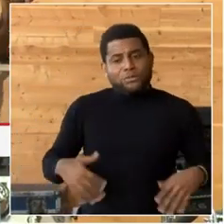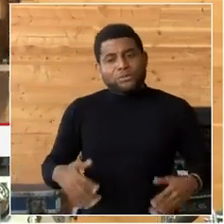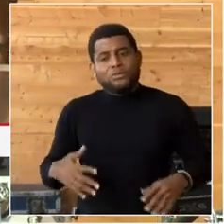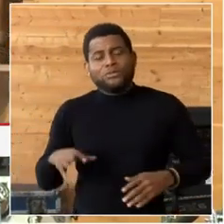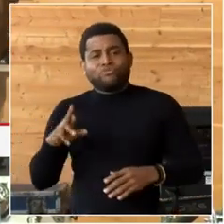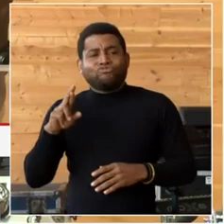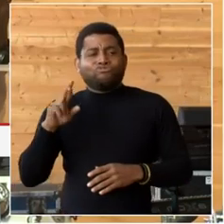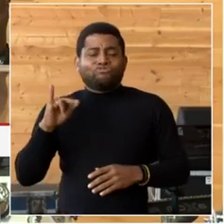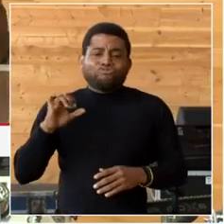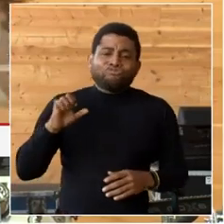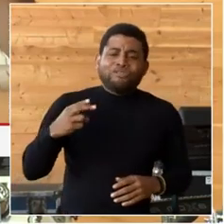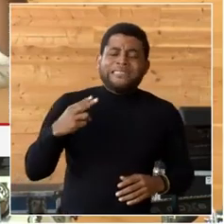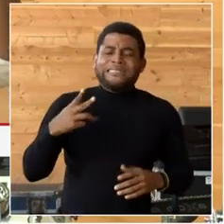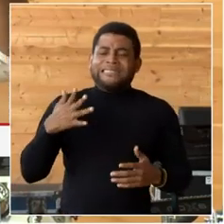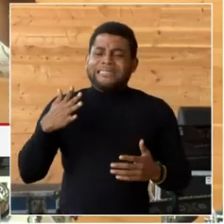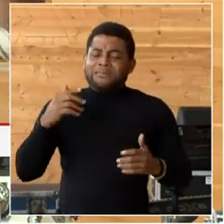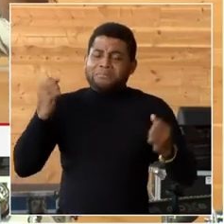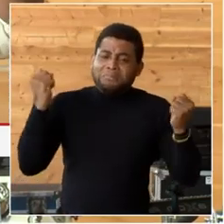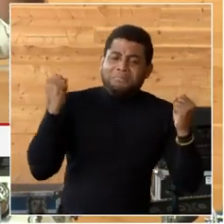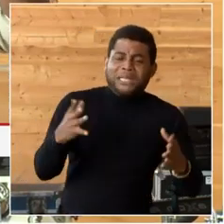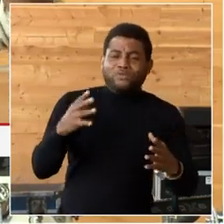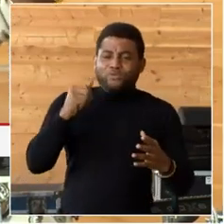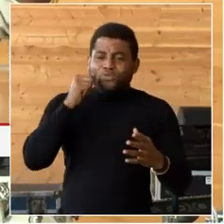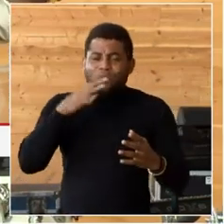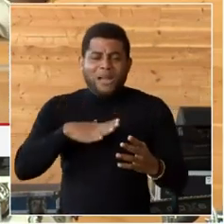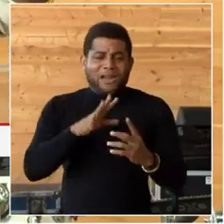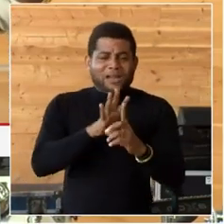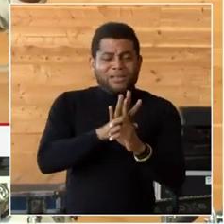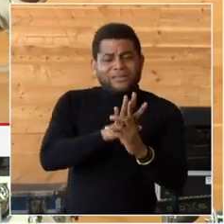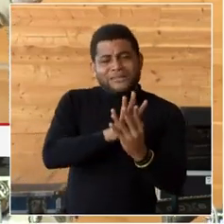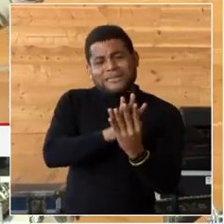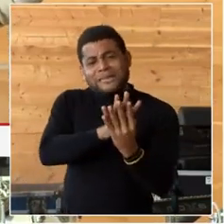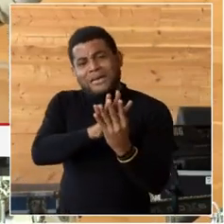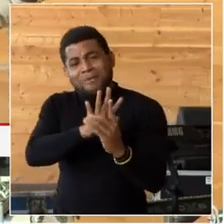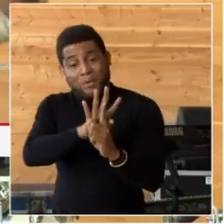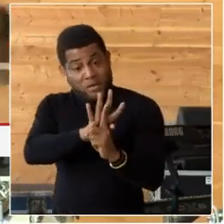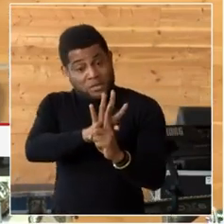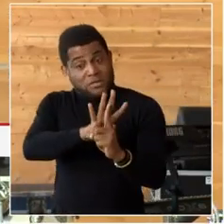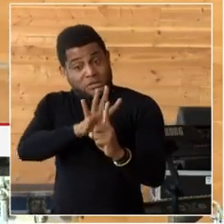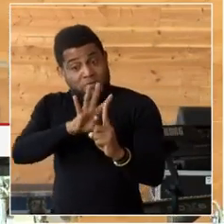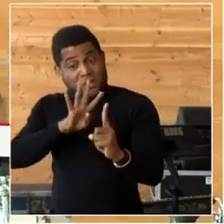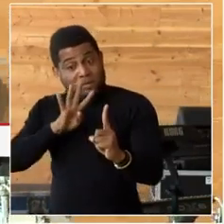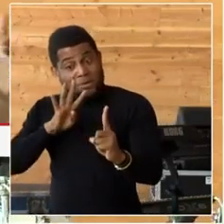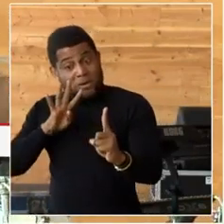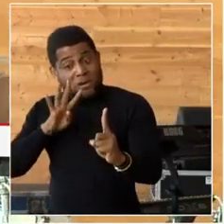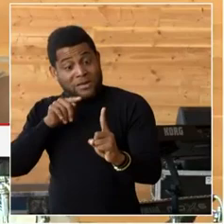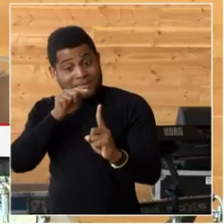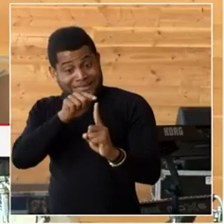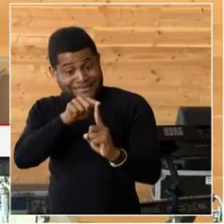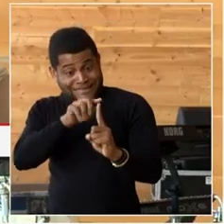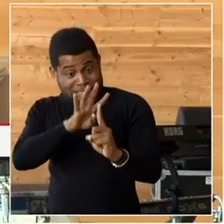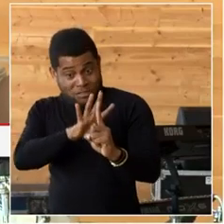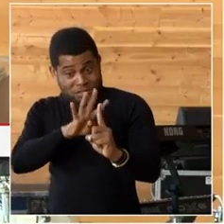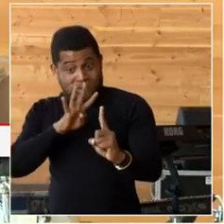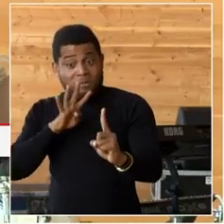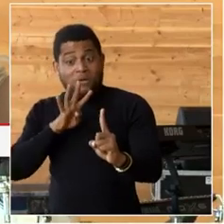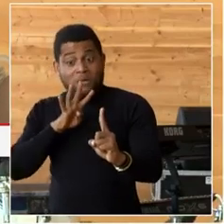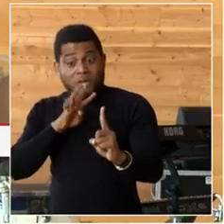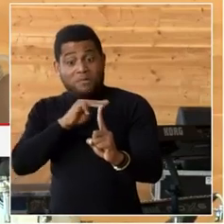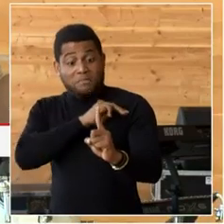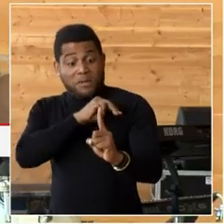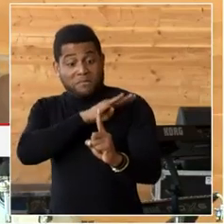of women. Behind this one great woman, there are only more